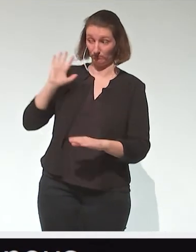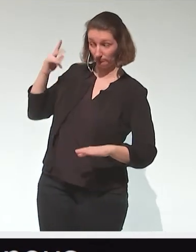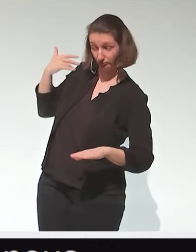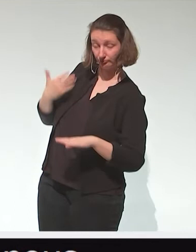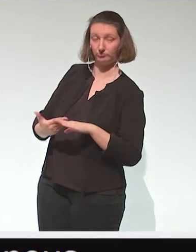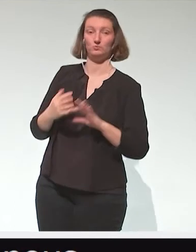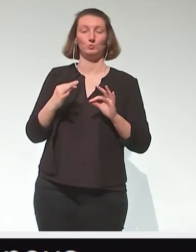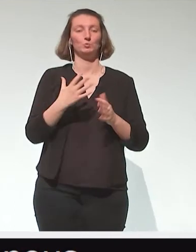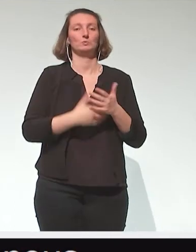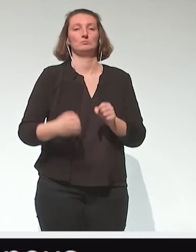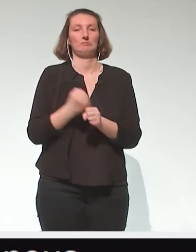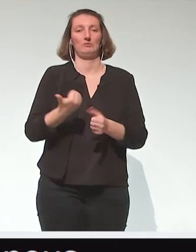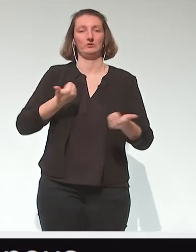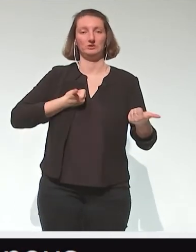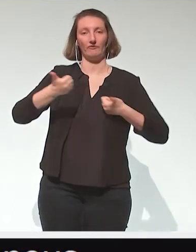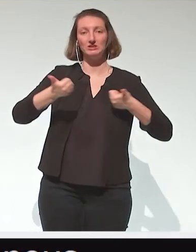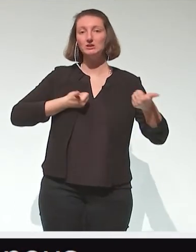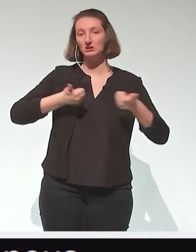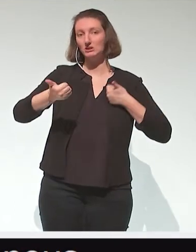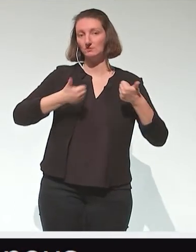things. Since